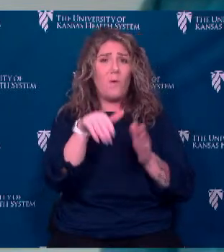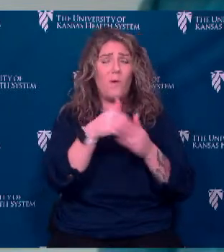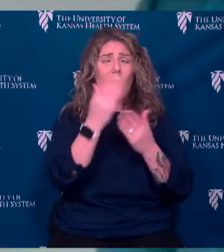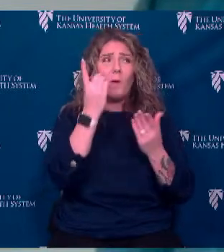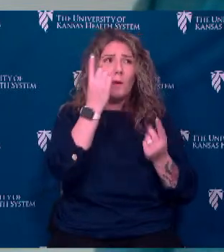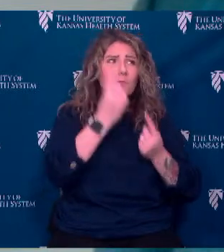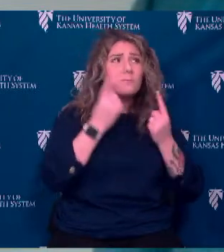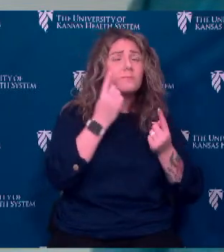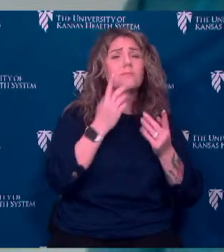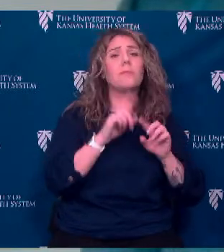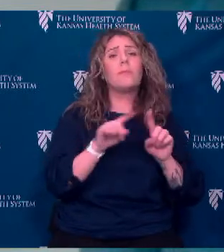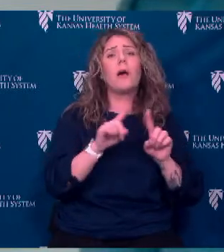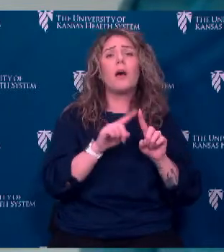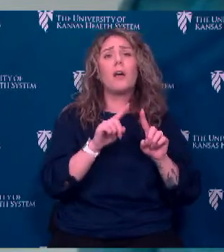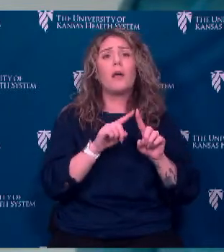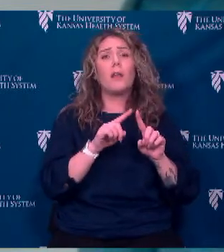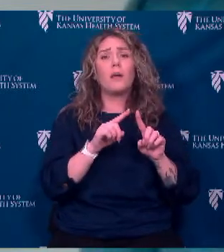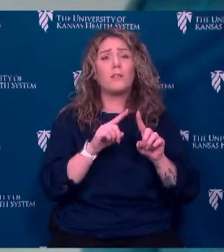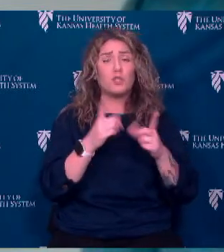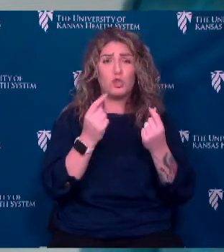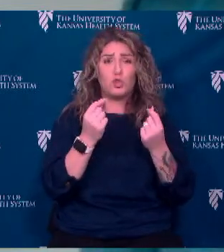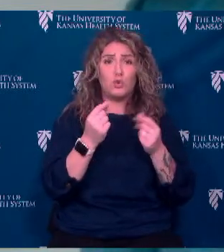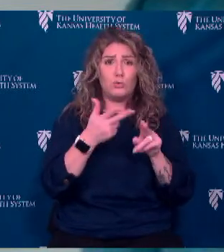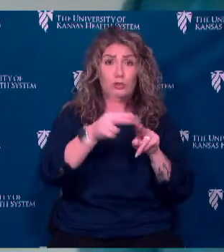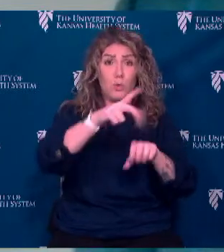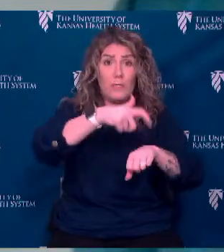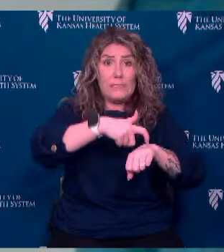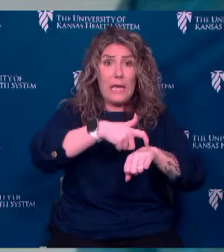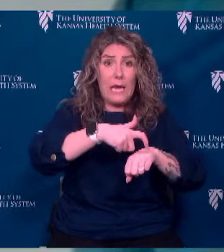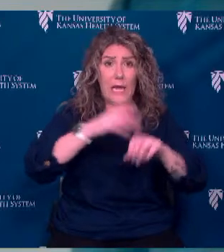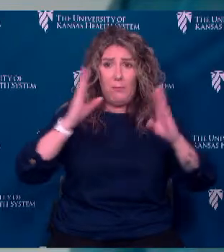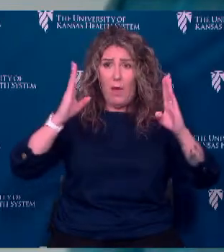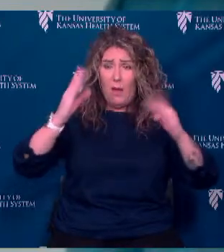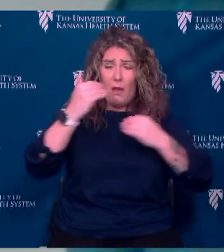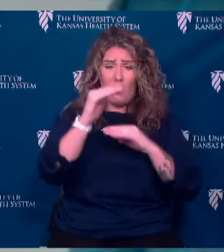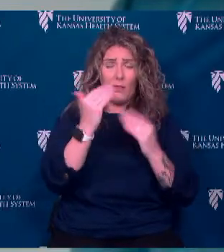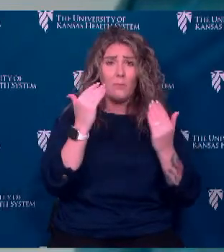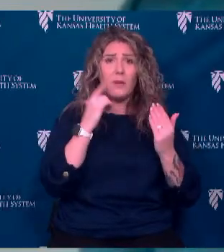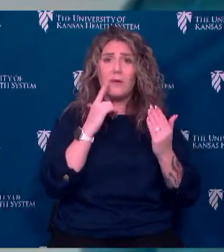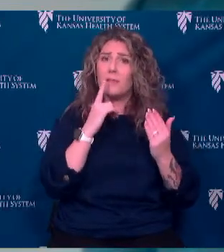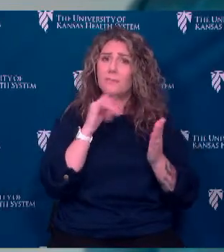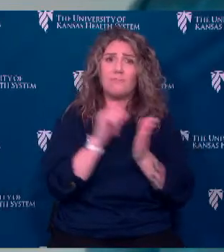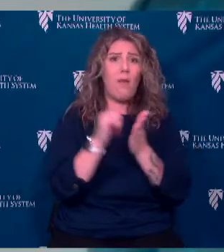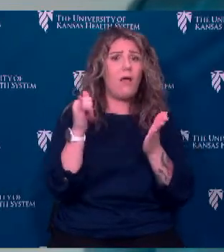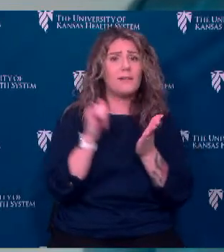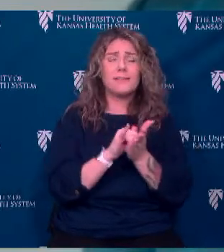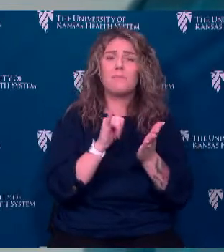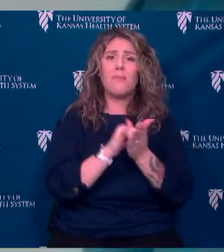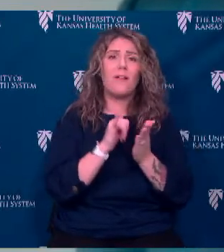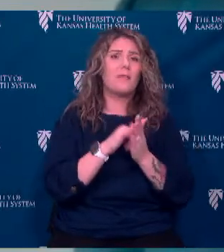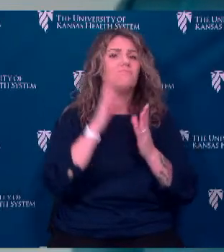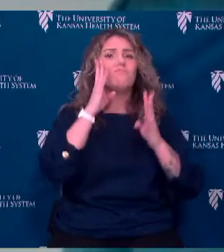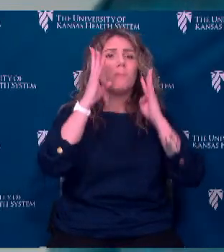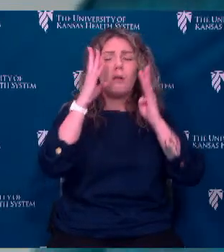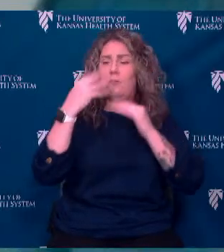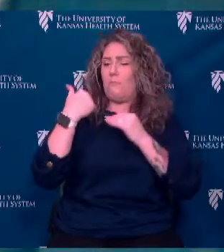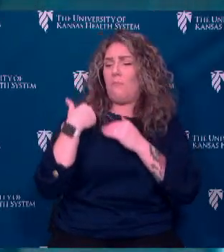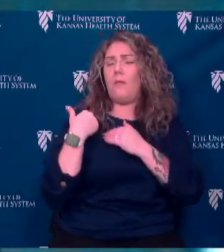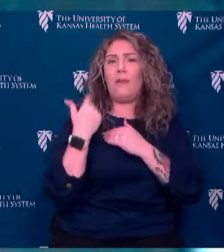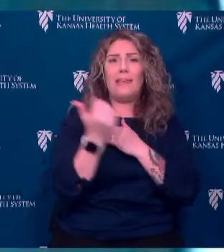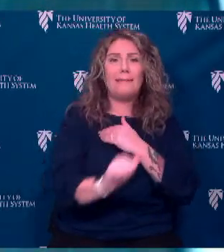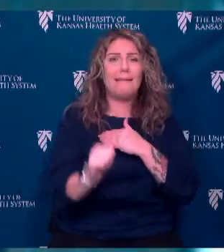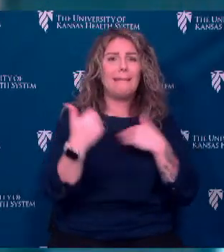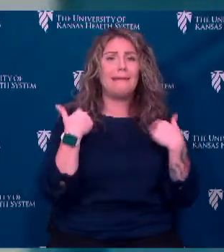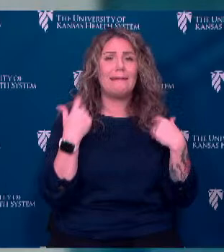But to do this in a short amount of time, it is just impossible. And it creates a lot of burden on any